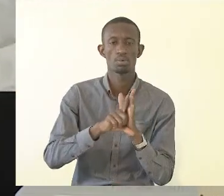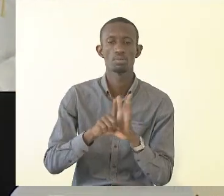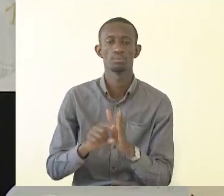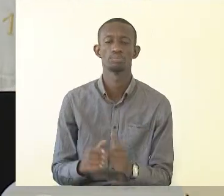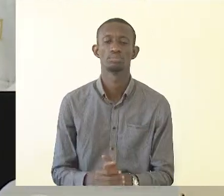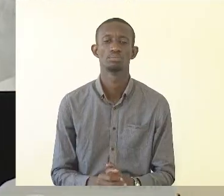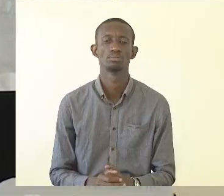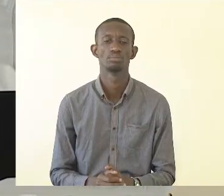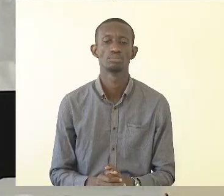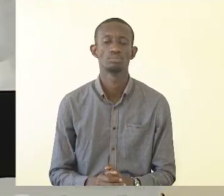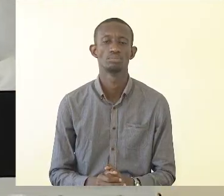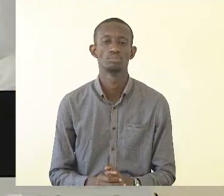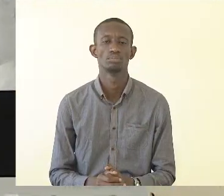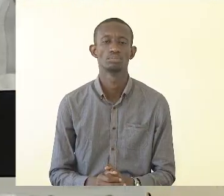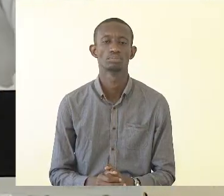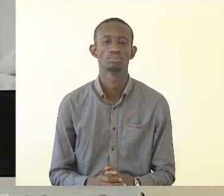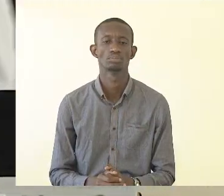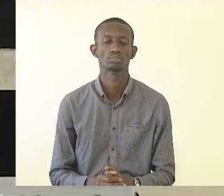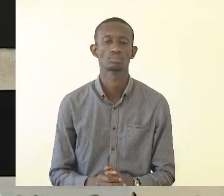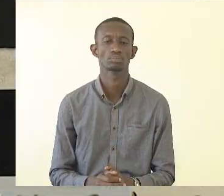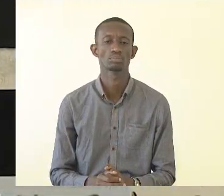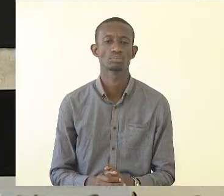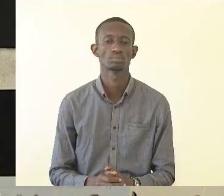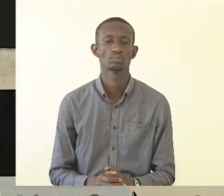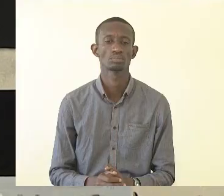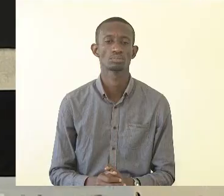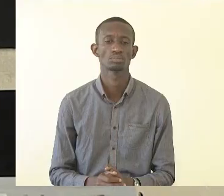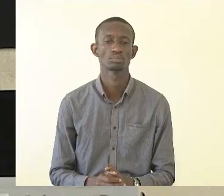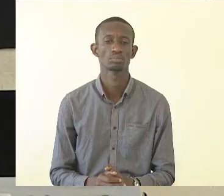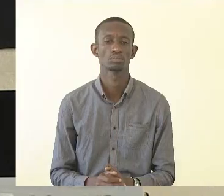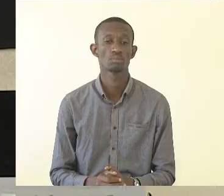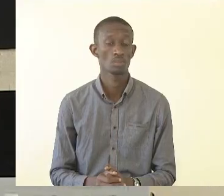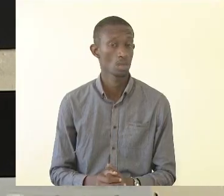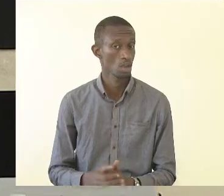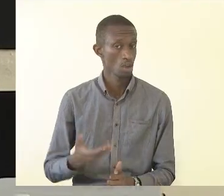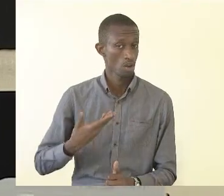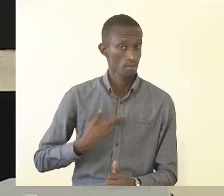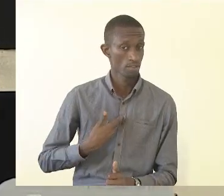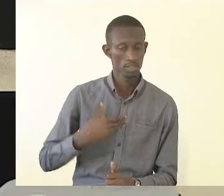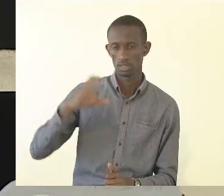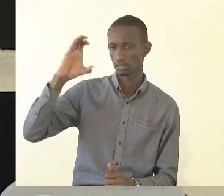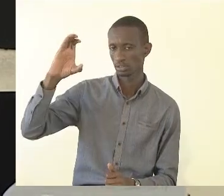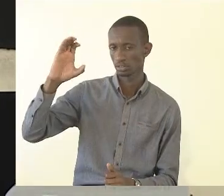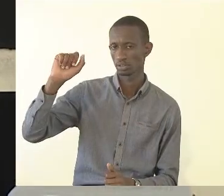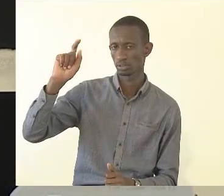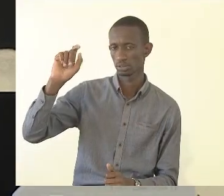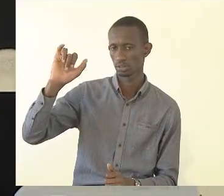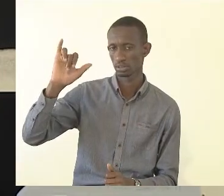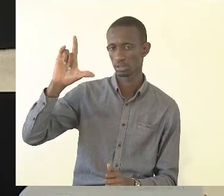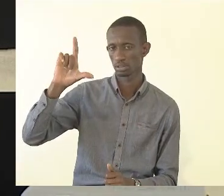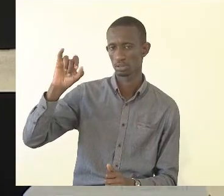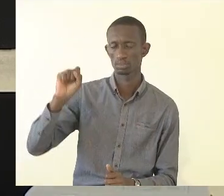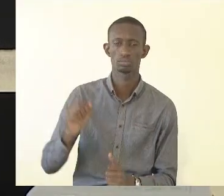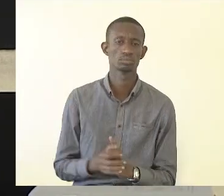reaction for A to form. So you have the catalyst, and then you have the temperatures